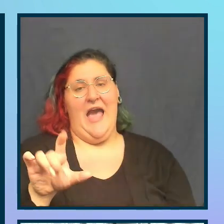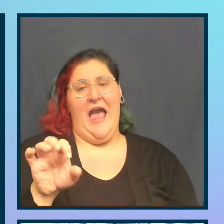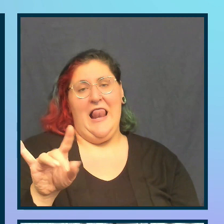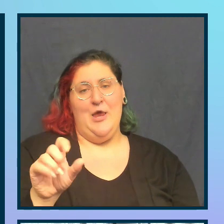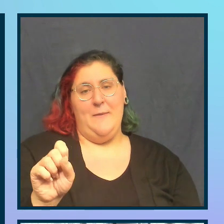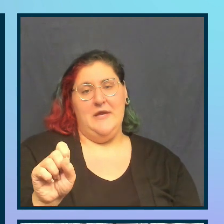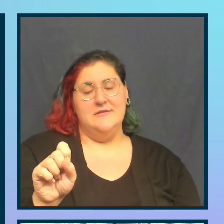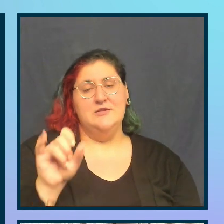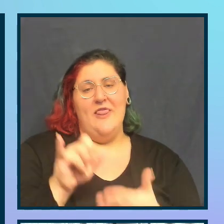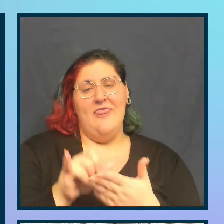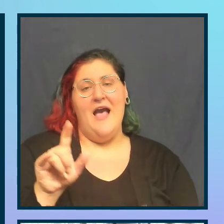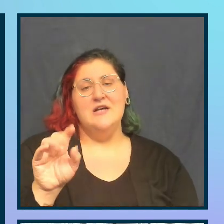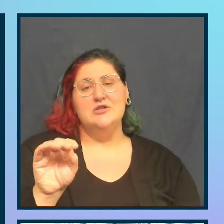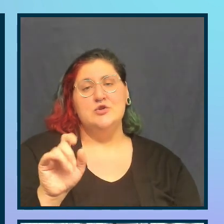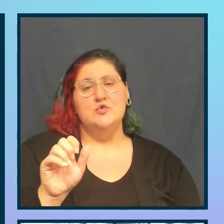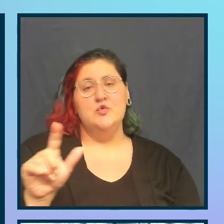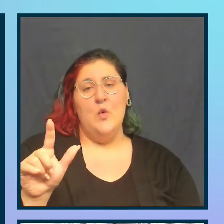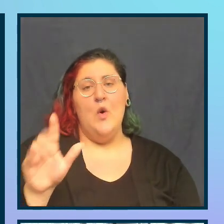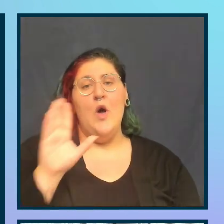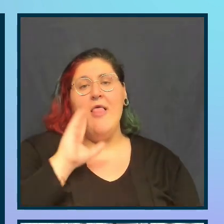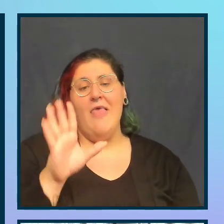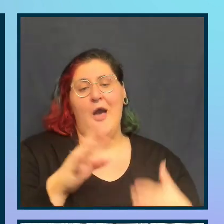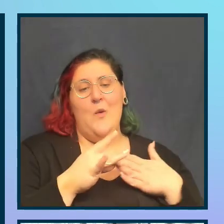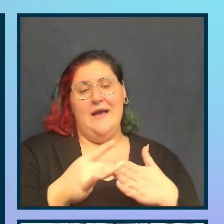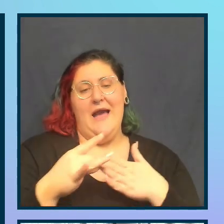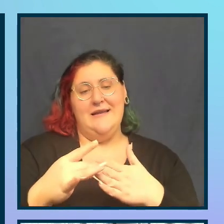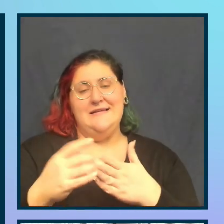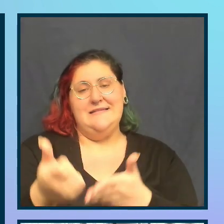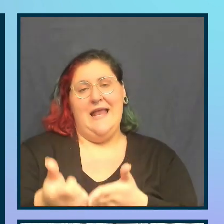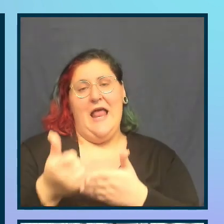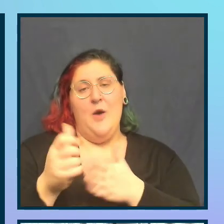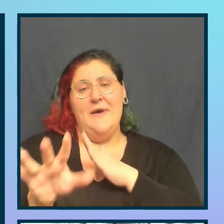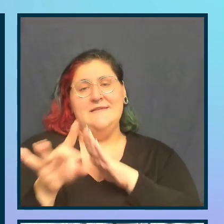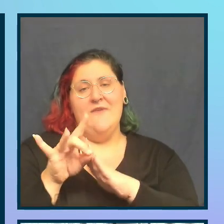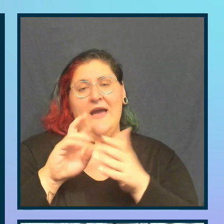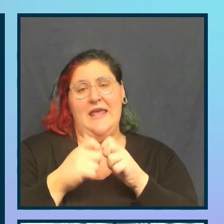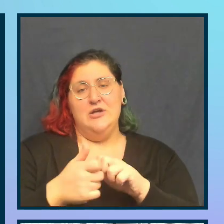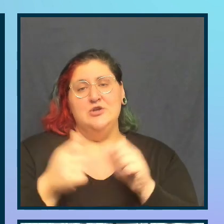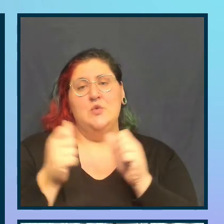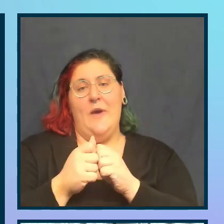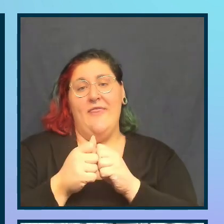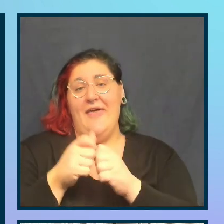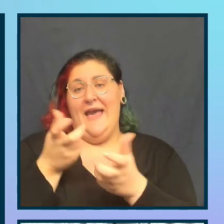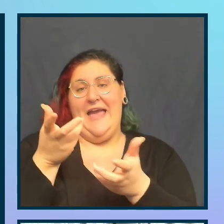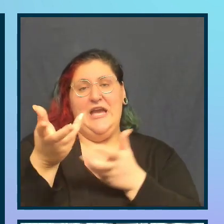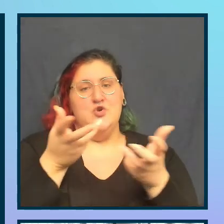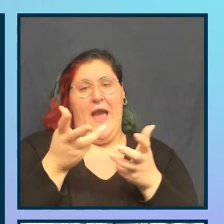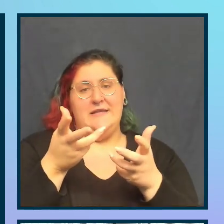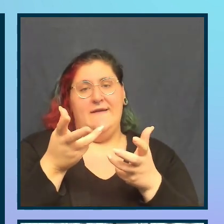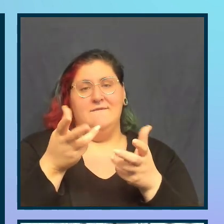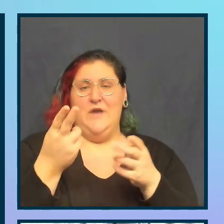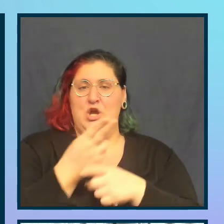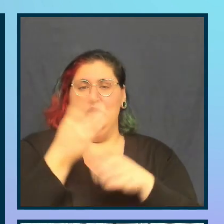identify and find issues with the interactive elements that we have on the page. So when I click start, it's going to